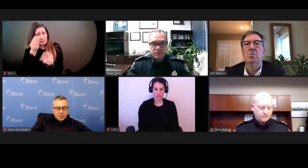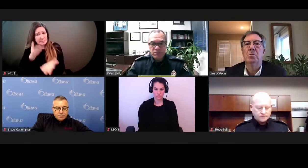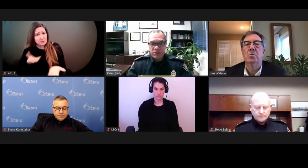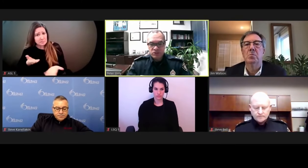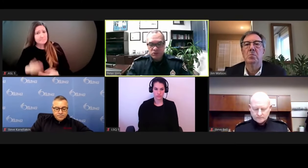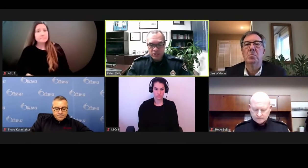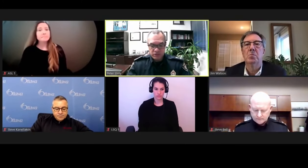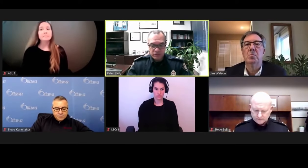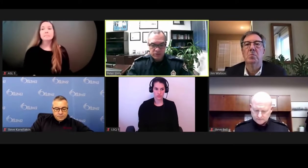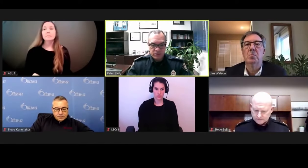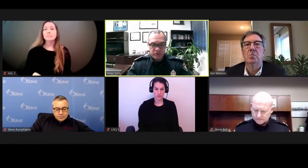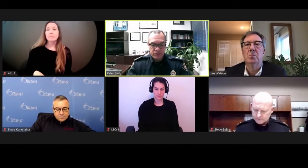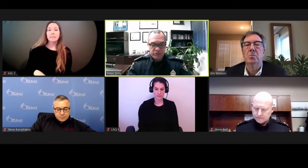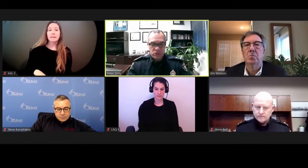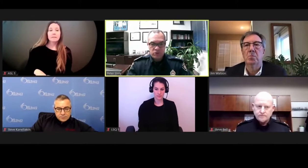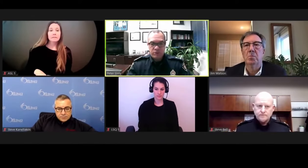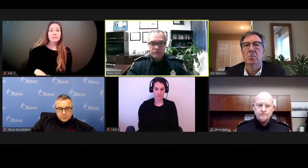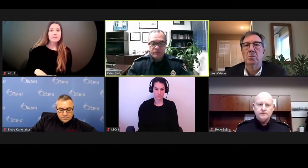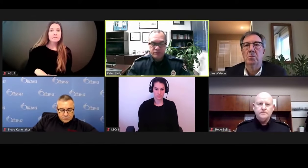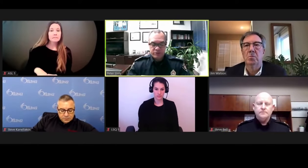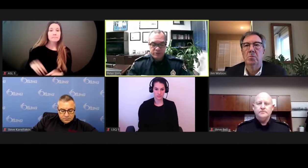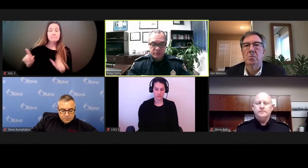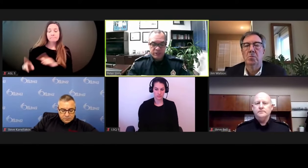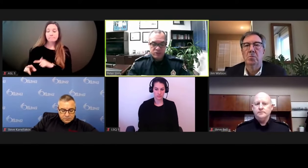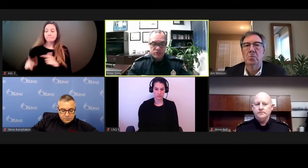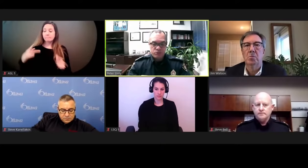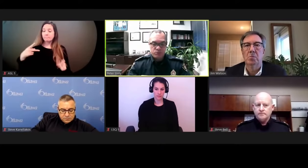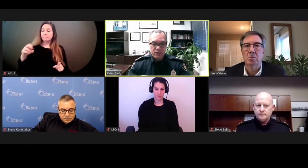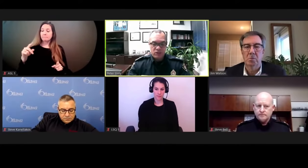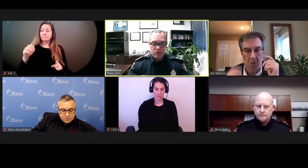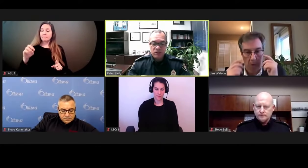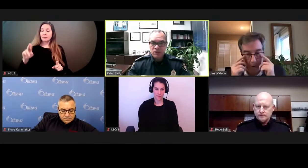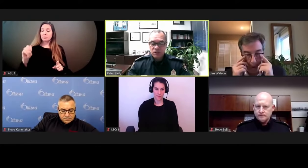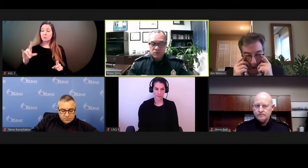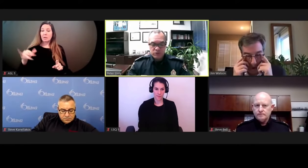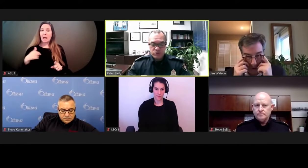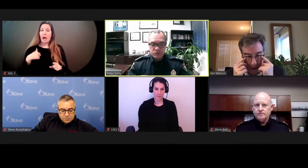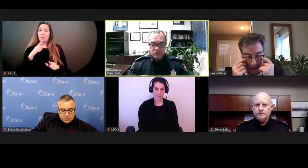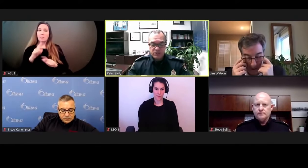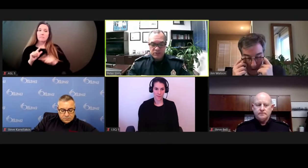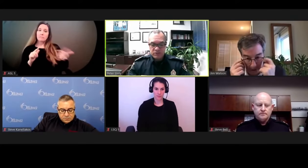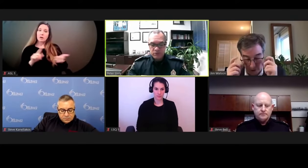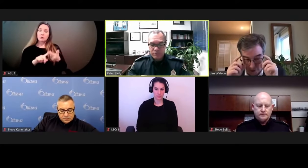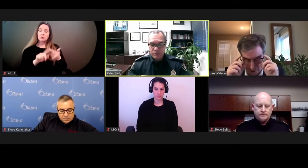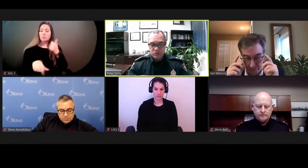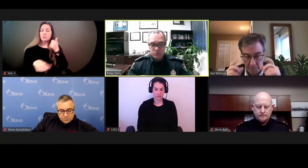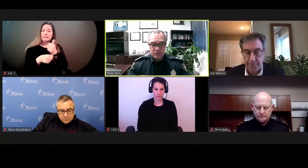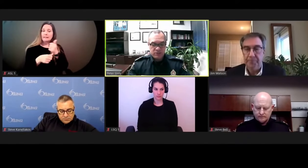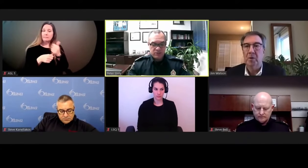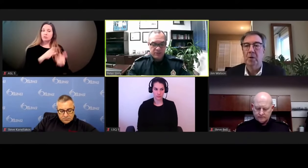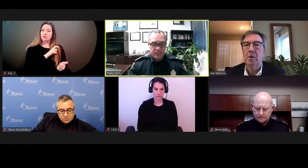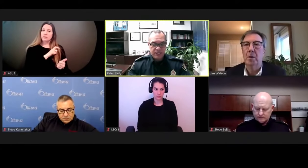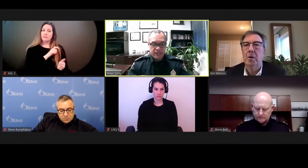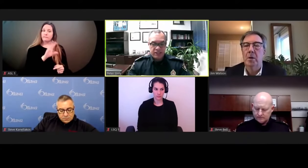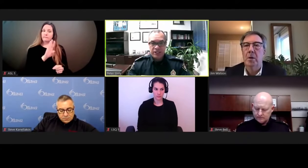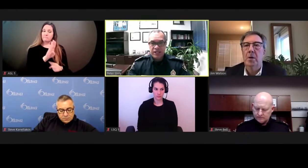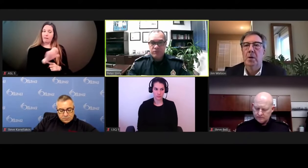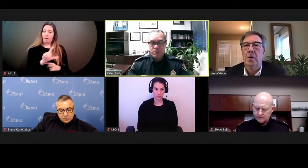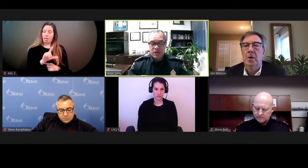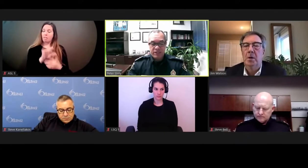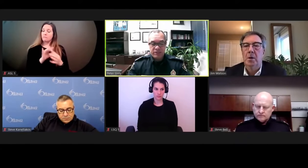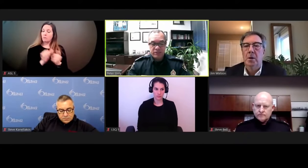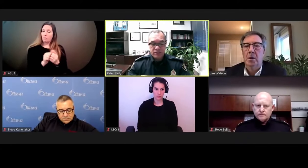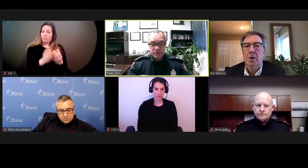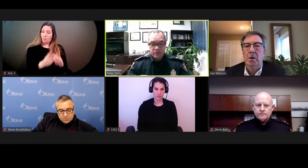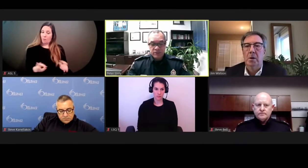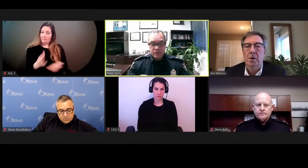Thank you very much, Laura. I'll turn things over briefly to Deputy Chief Bell for the specifics of the weapons piece. I can again